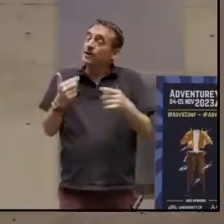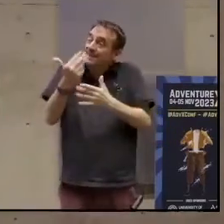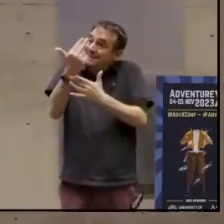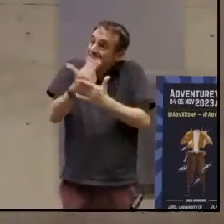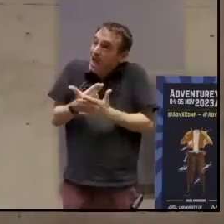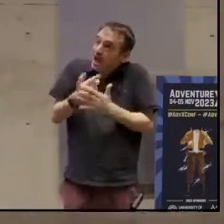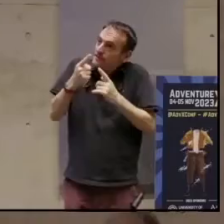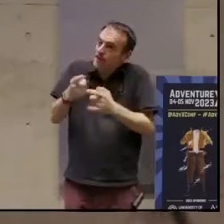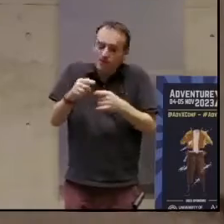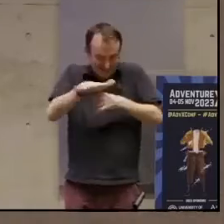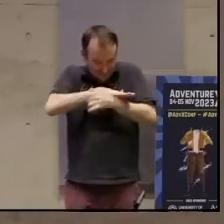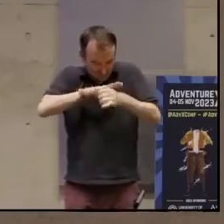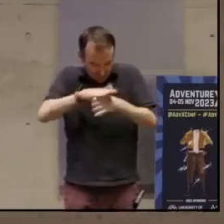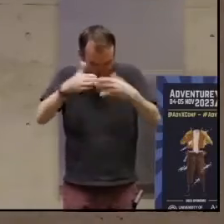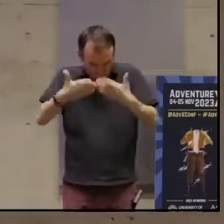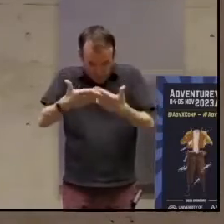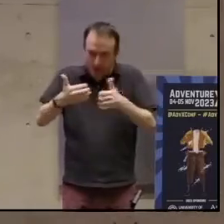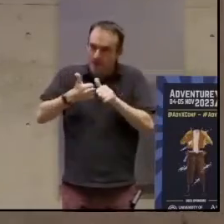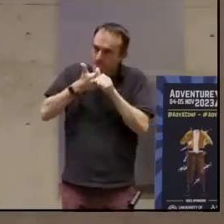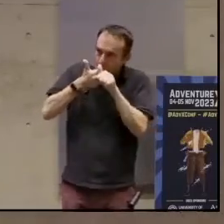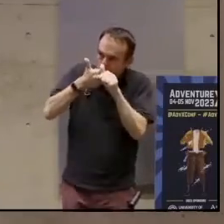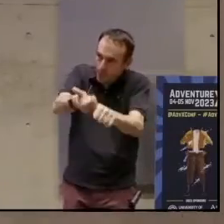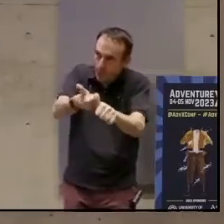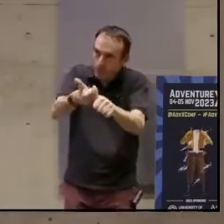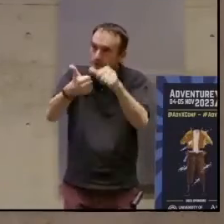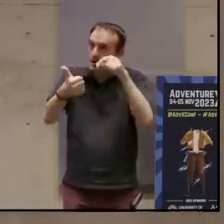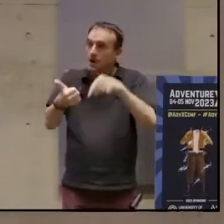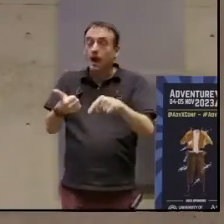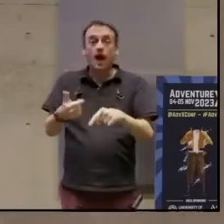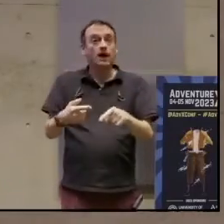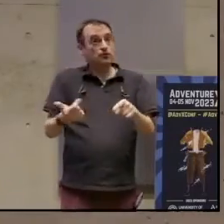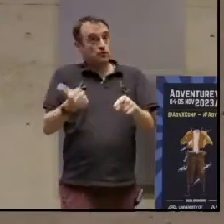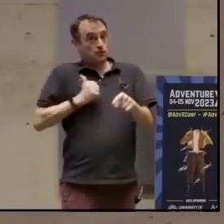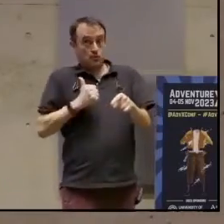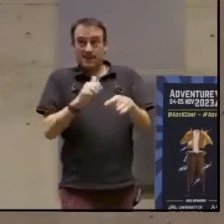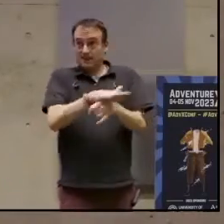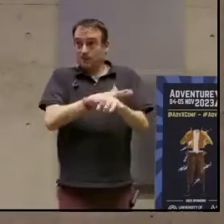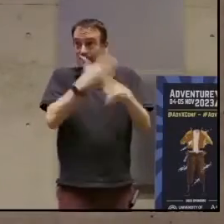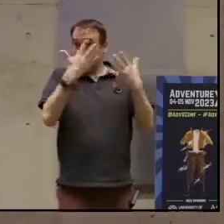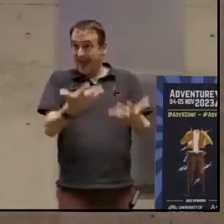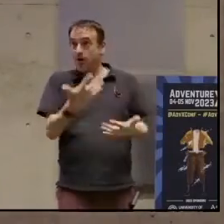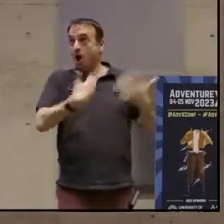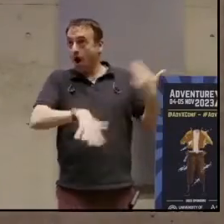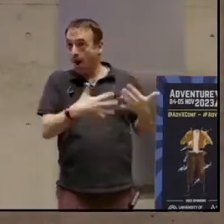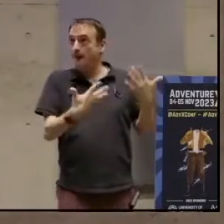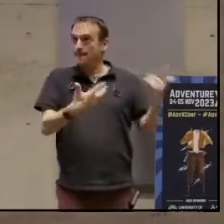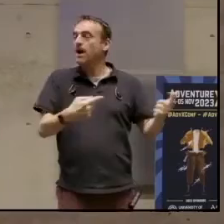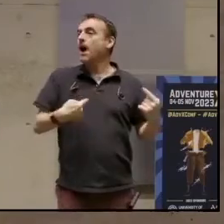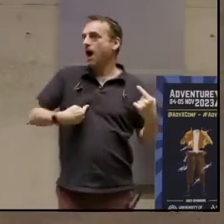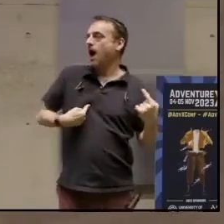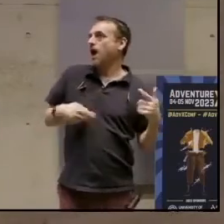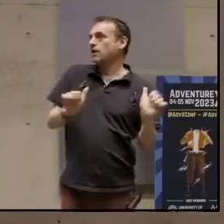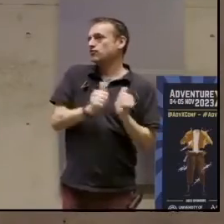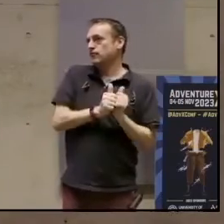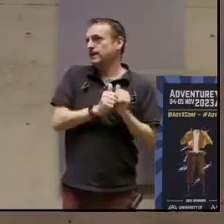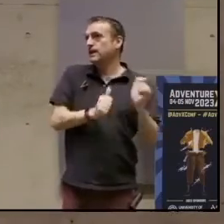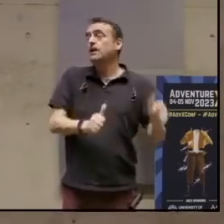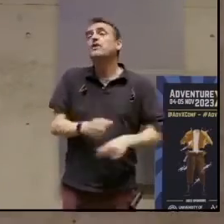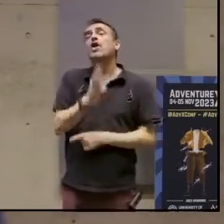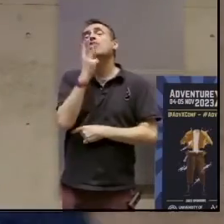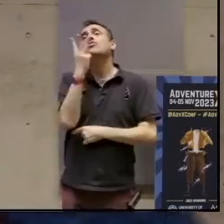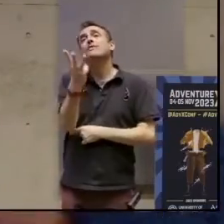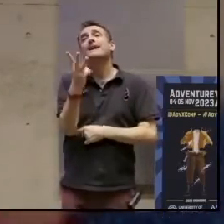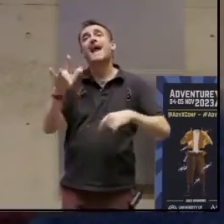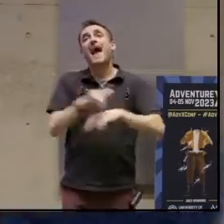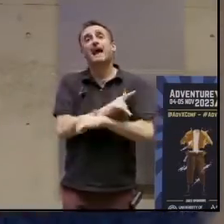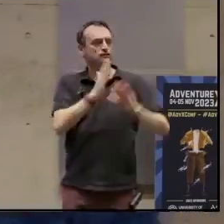reinforce the status quo, if you assume that reinforcing the status quo is harmful. I do. We do not have to follow the 3-act structure or the hero's